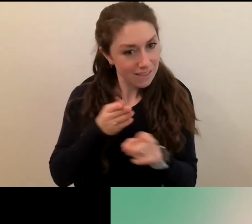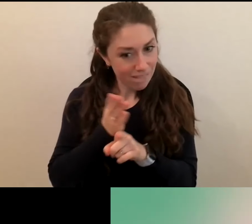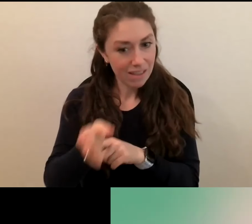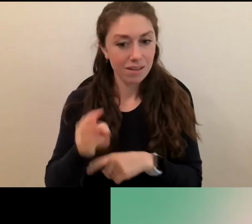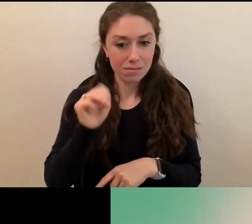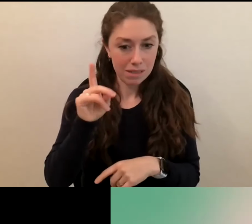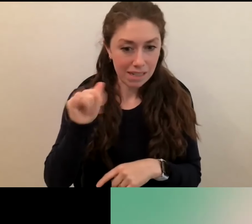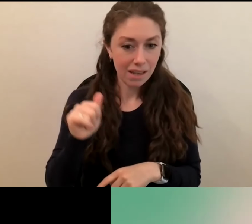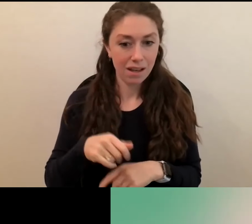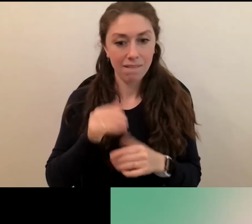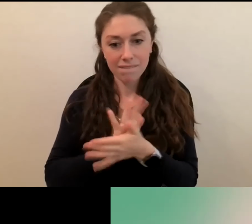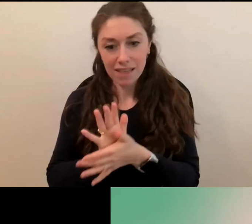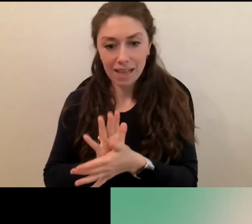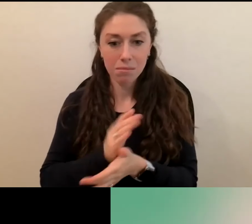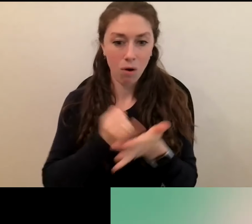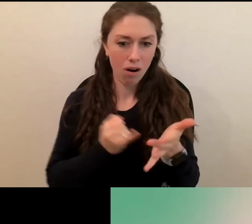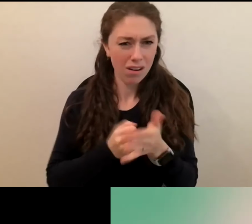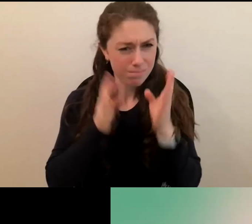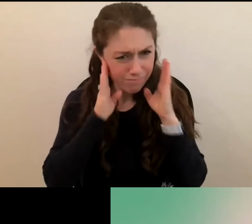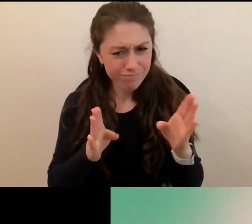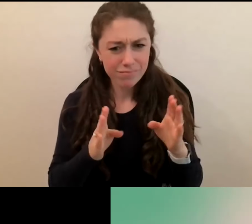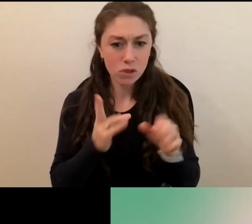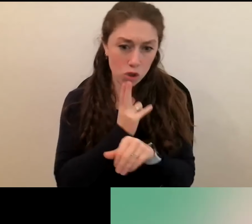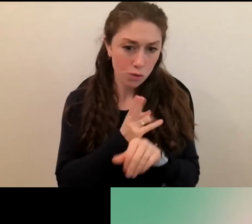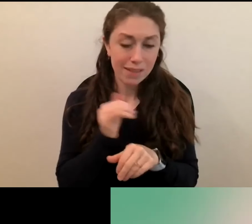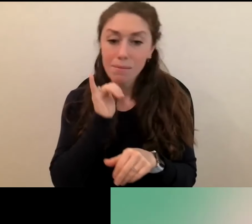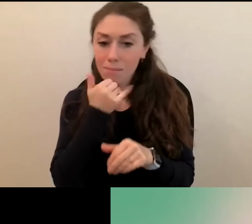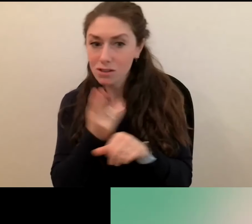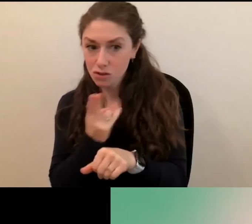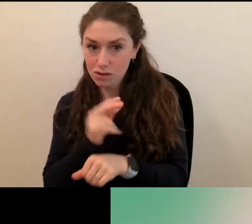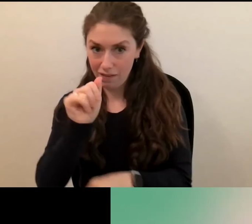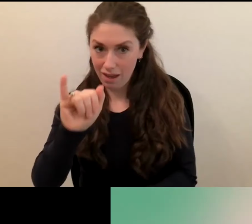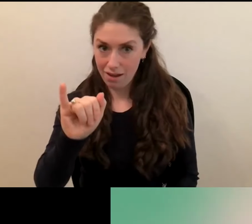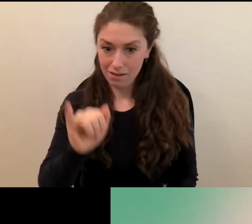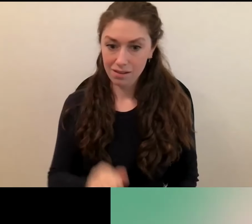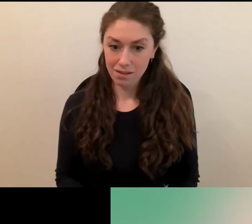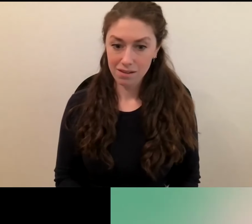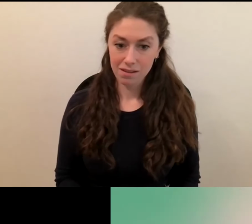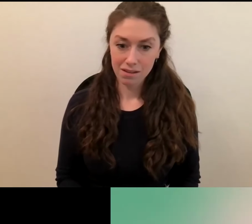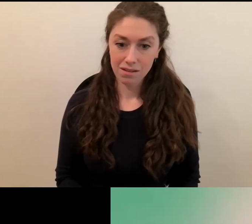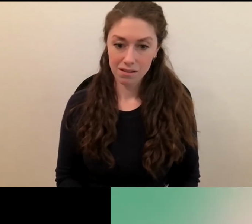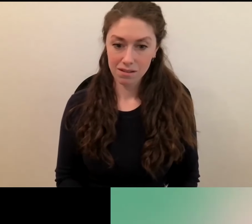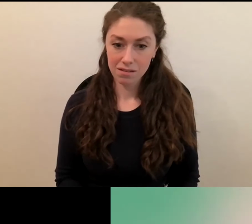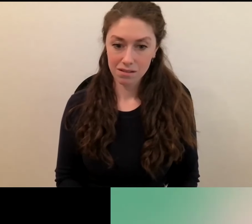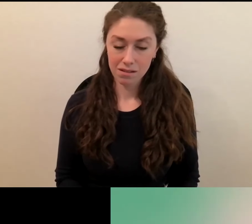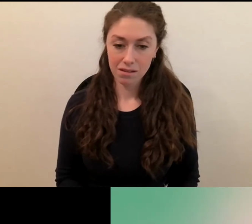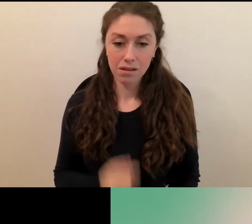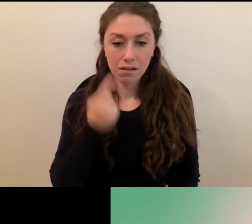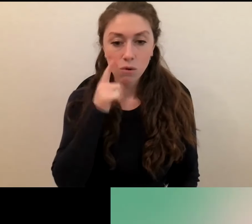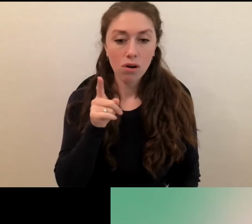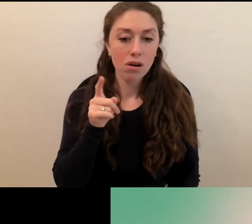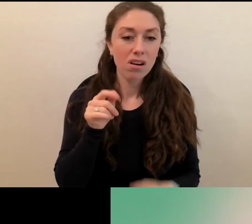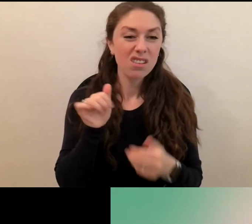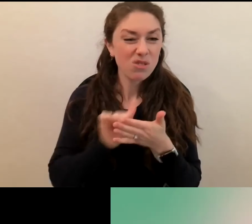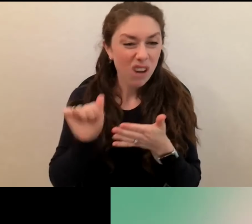arts, to pay attention to the use and misuse of AI in terms of scrubbing media